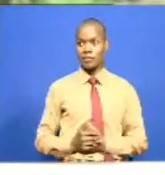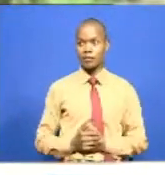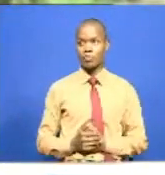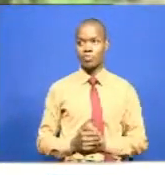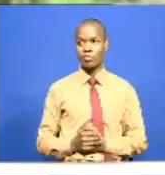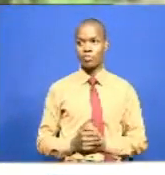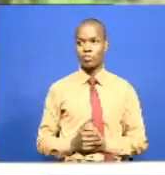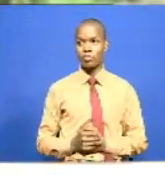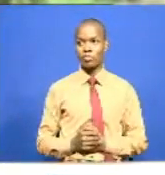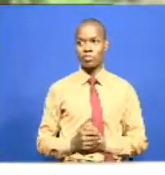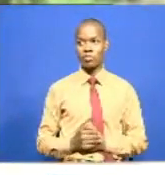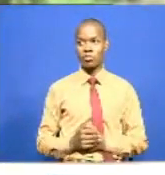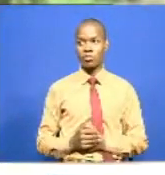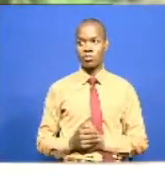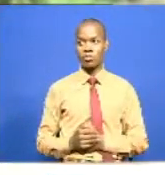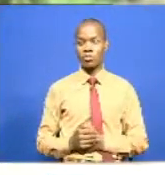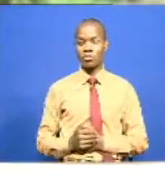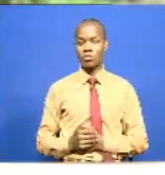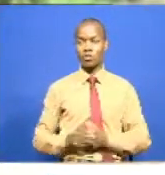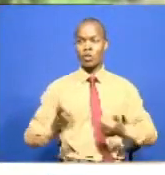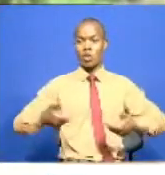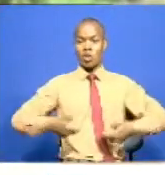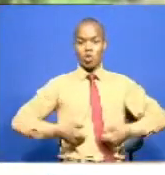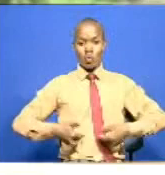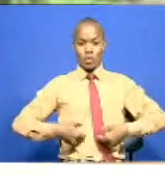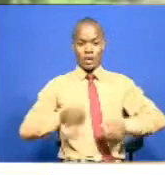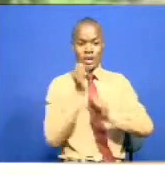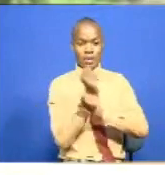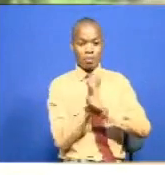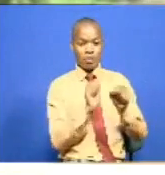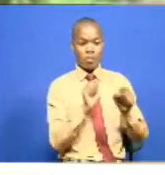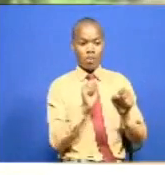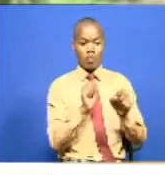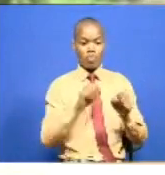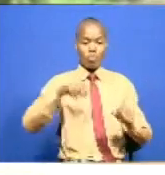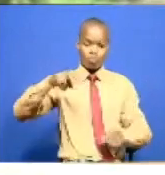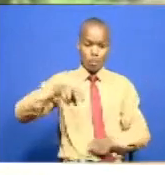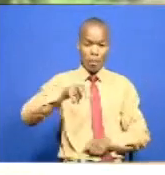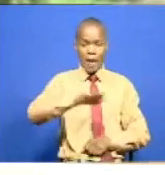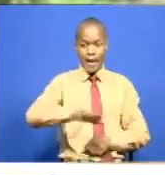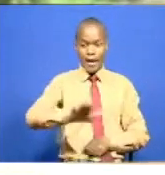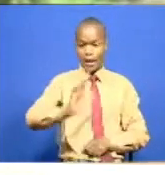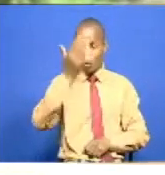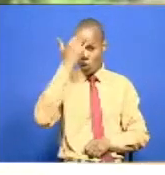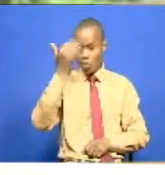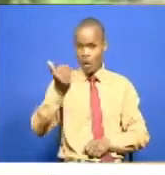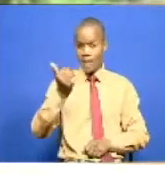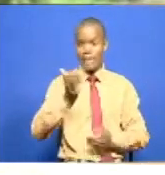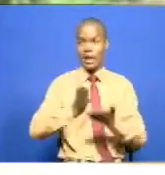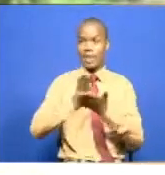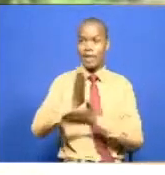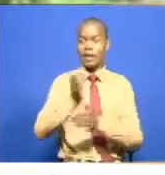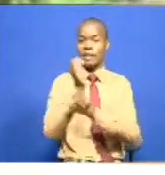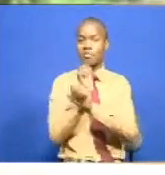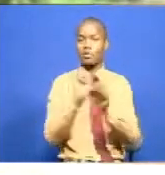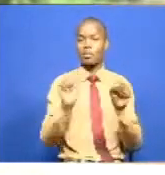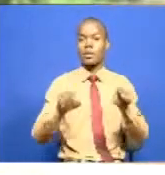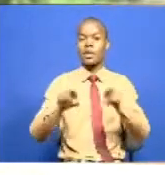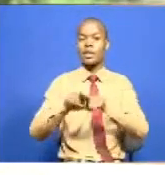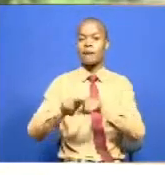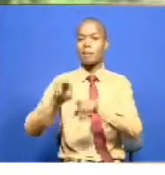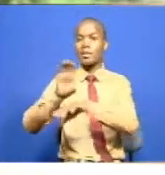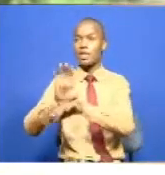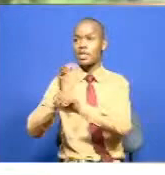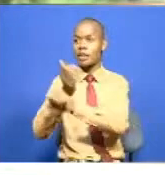inatumika, vijana wa Jomvu hawezi kutembea Jomvu, hawana uhuru tena, hata kanisani hawendi kwa sababu